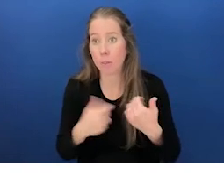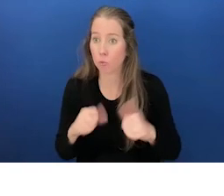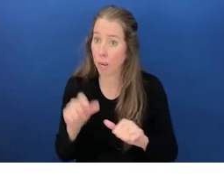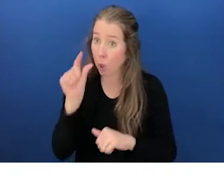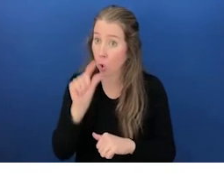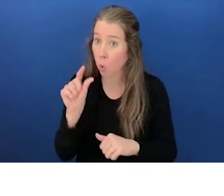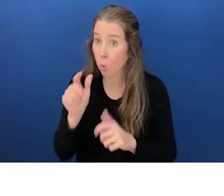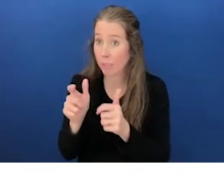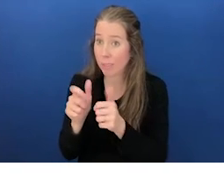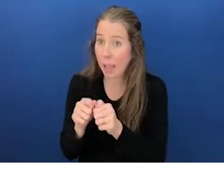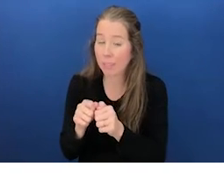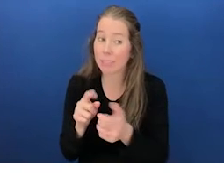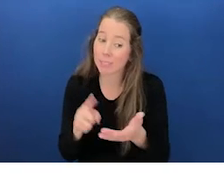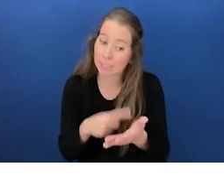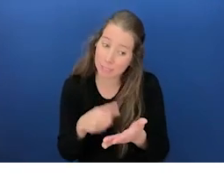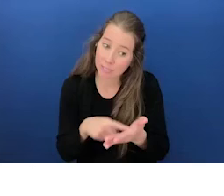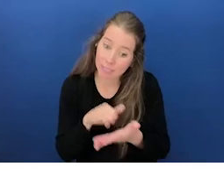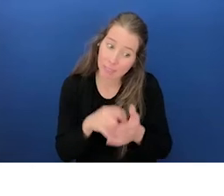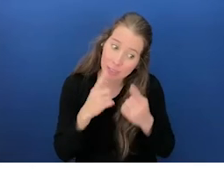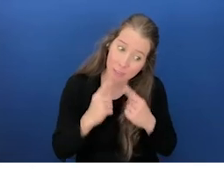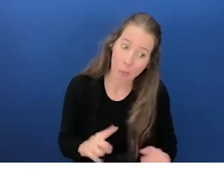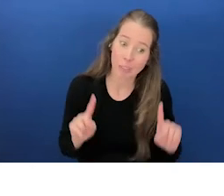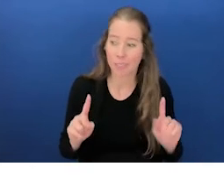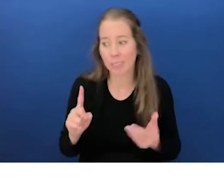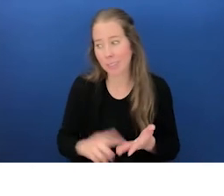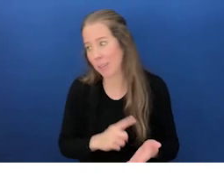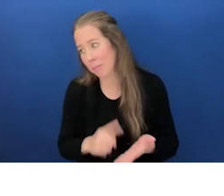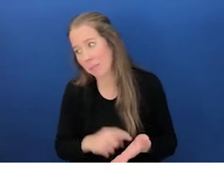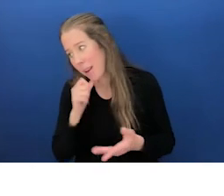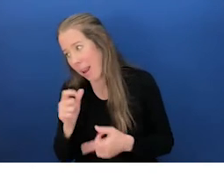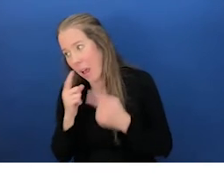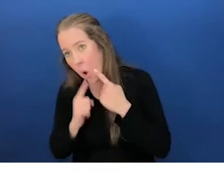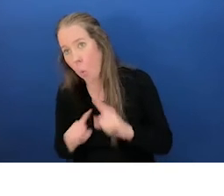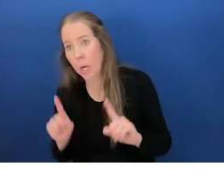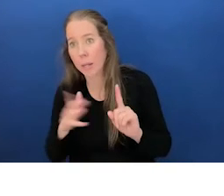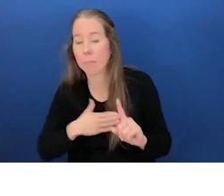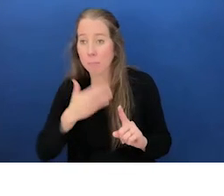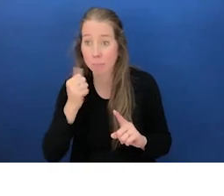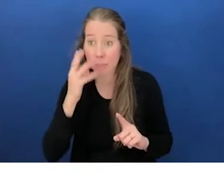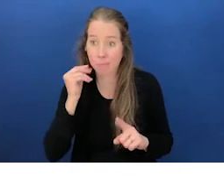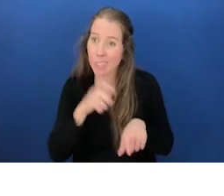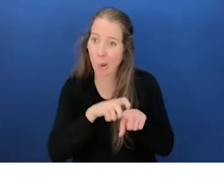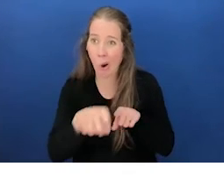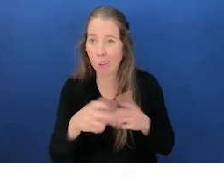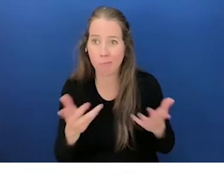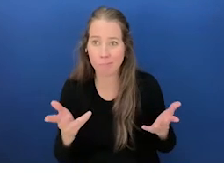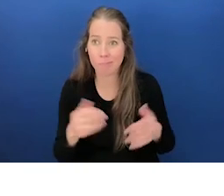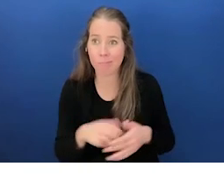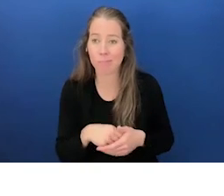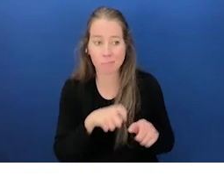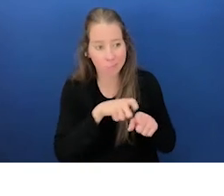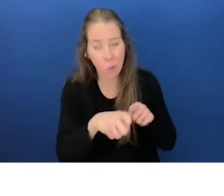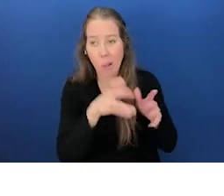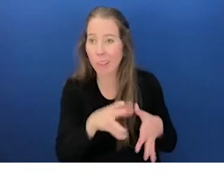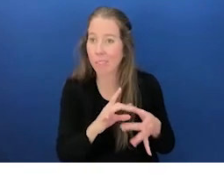and that sometimes works, sometimes doesn't. The best way to get a hold of students, from my experience, is the phone calls. I leave